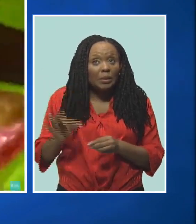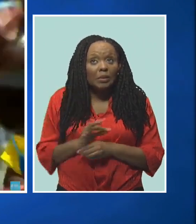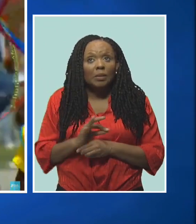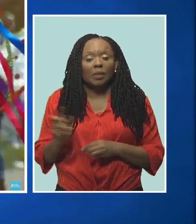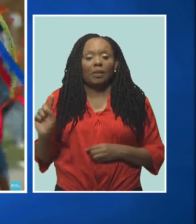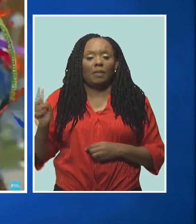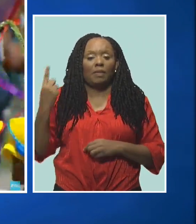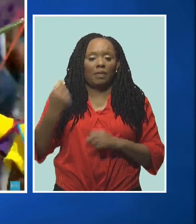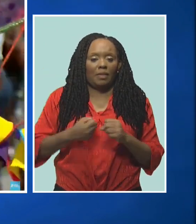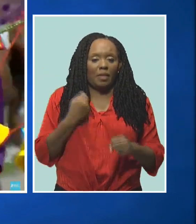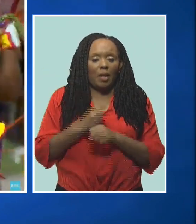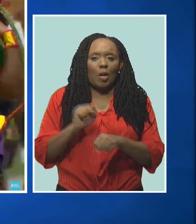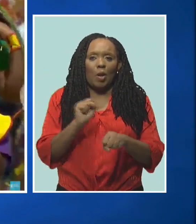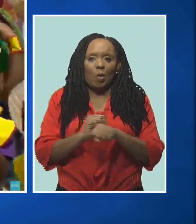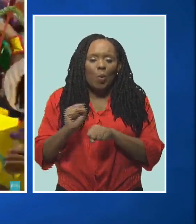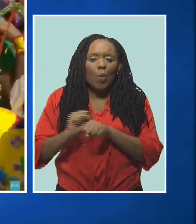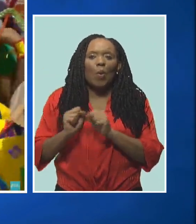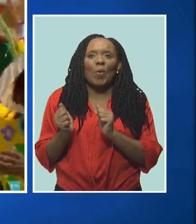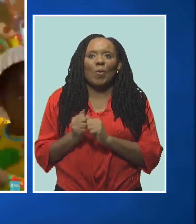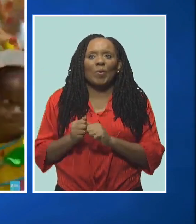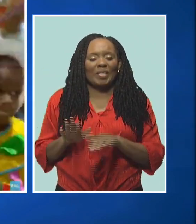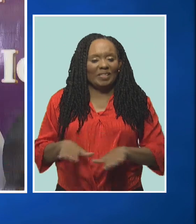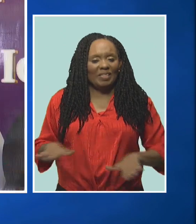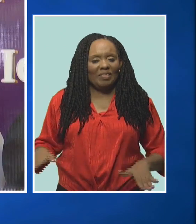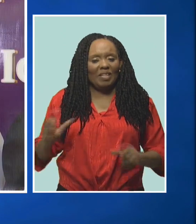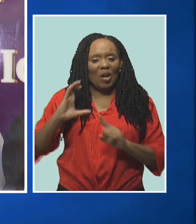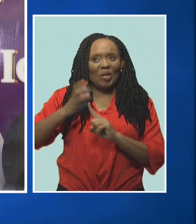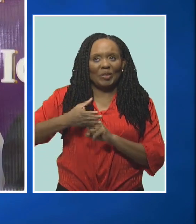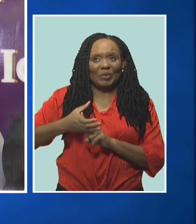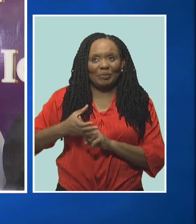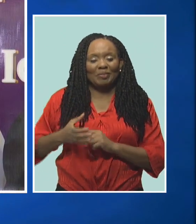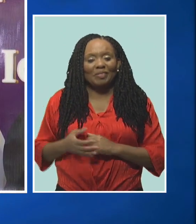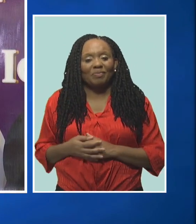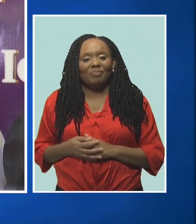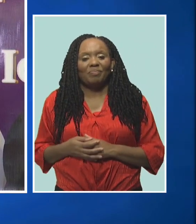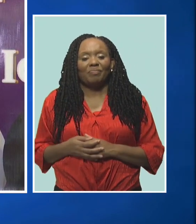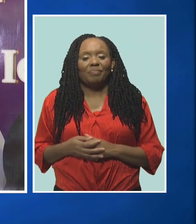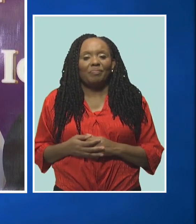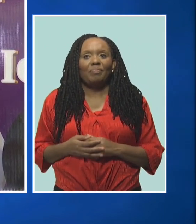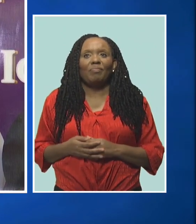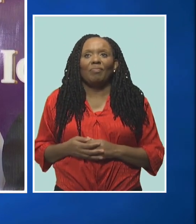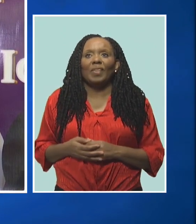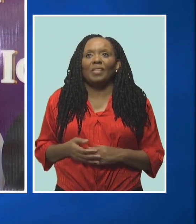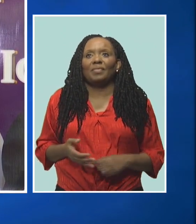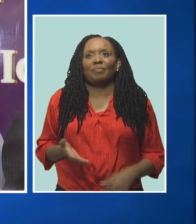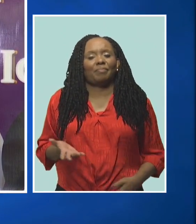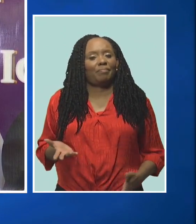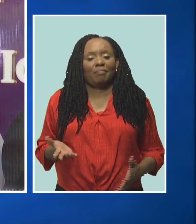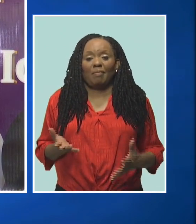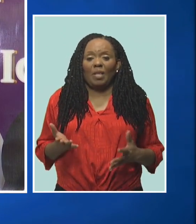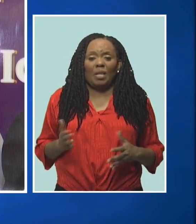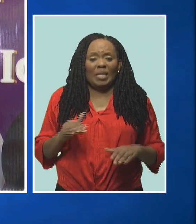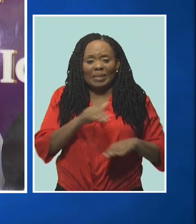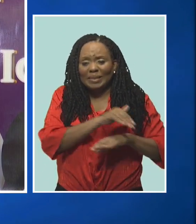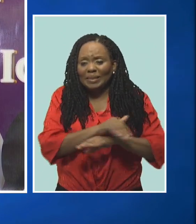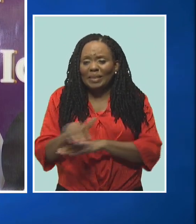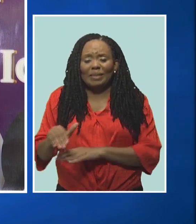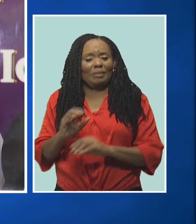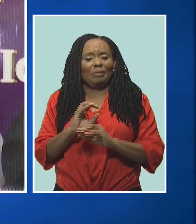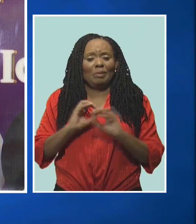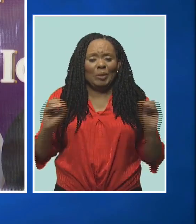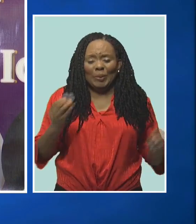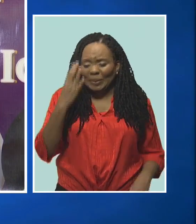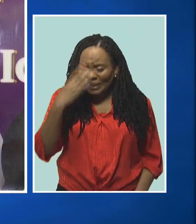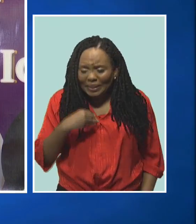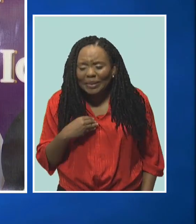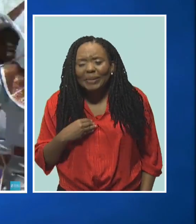her first year working on Junior Kadooment costumes. After sleepless nights and